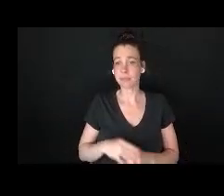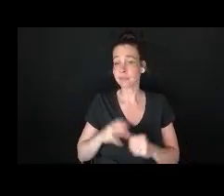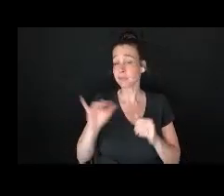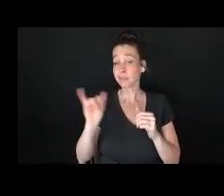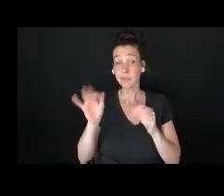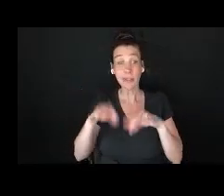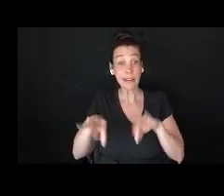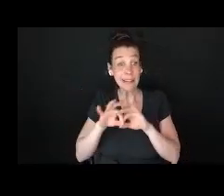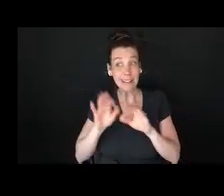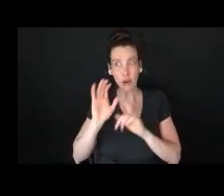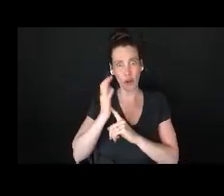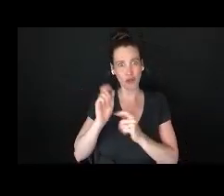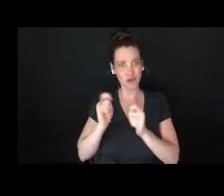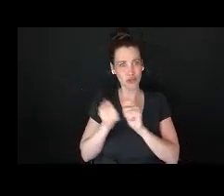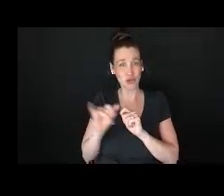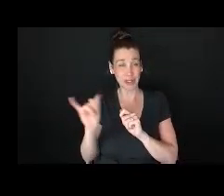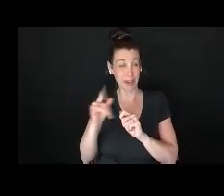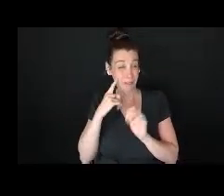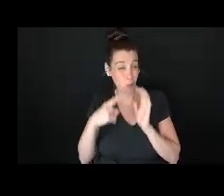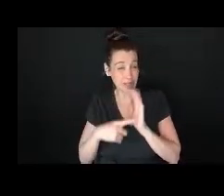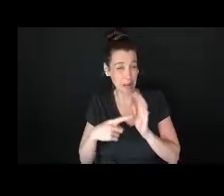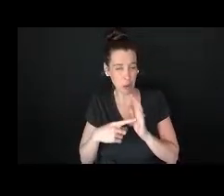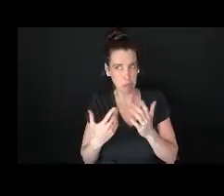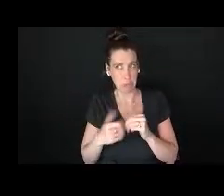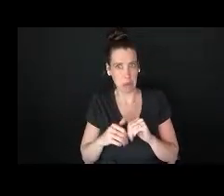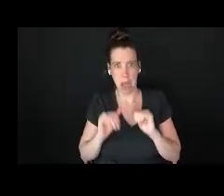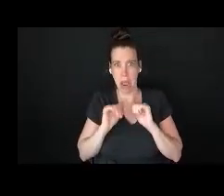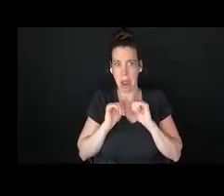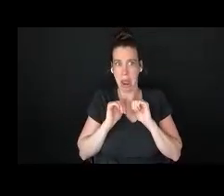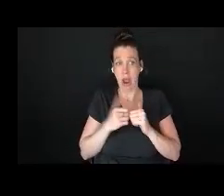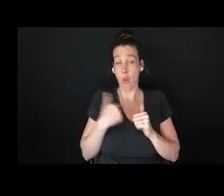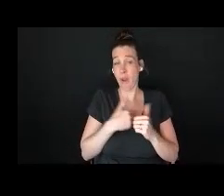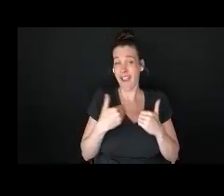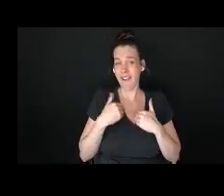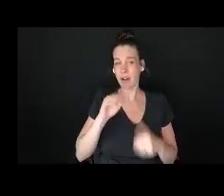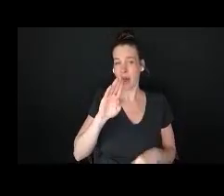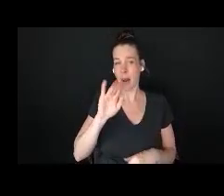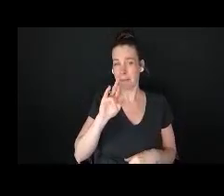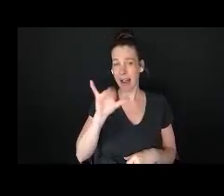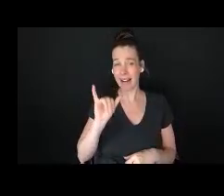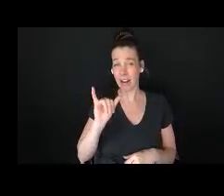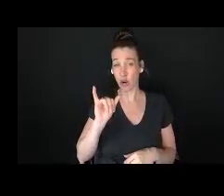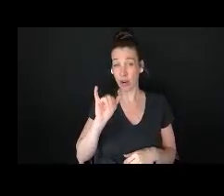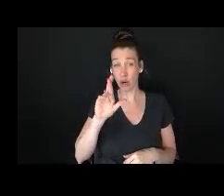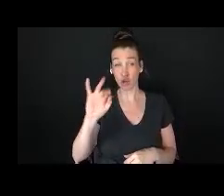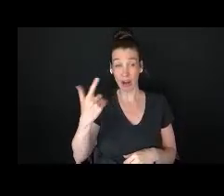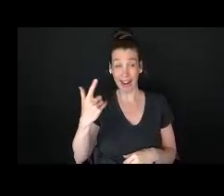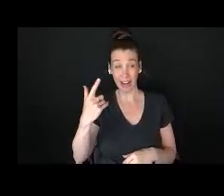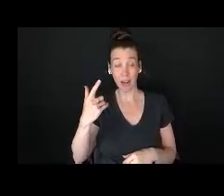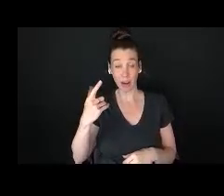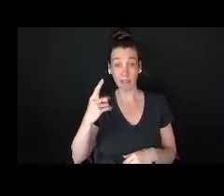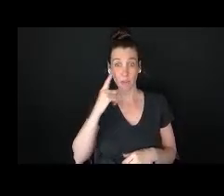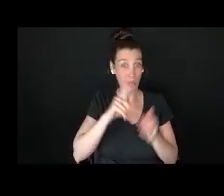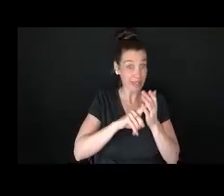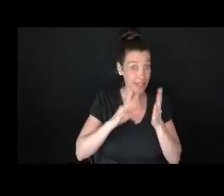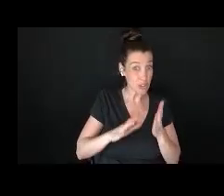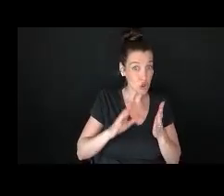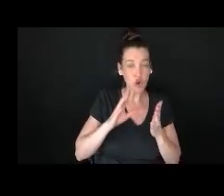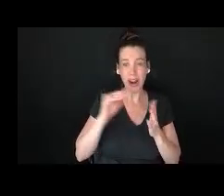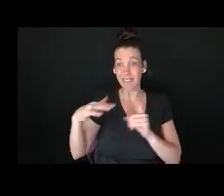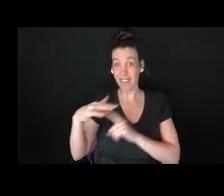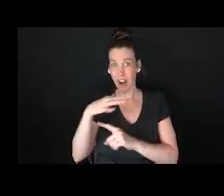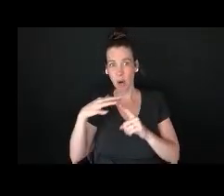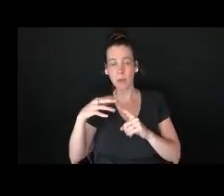changes associated with SRF are how we have a binary rating now for investigator and environment to reduce the effect